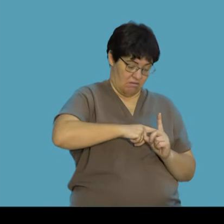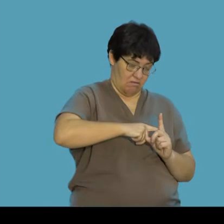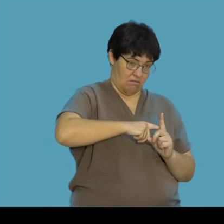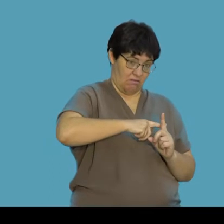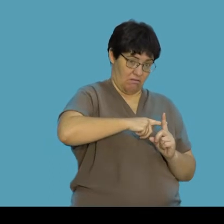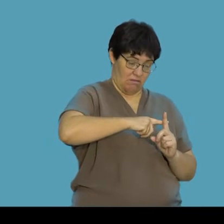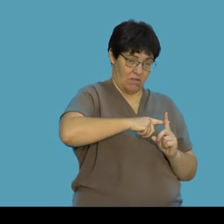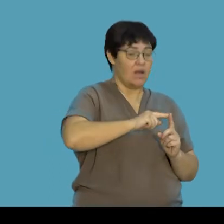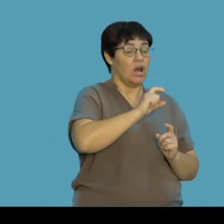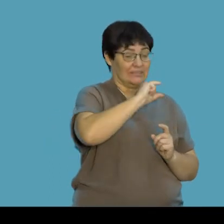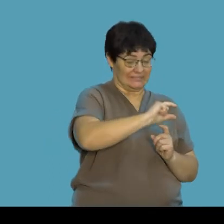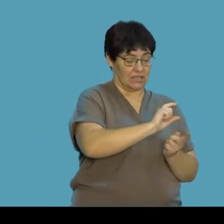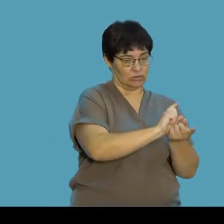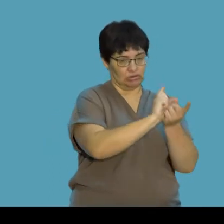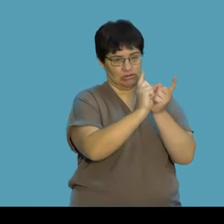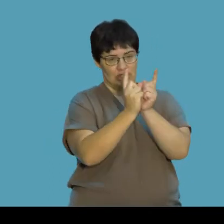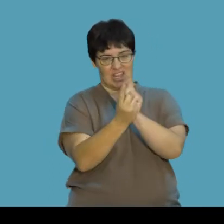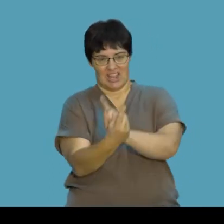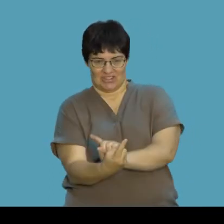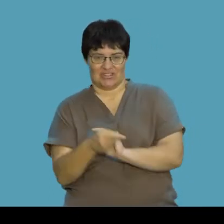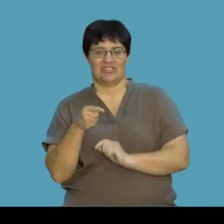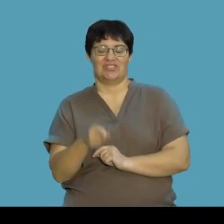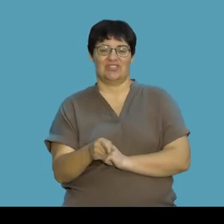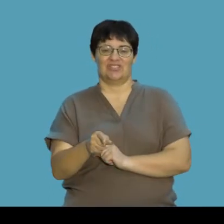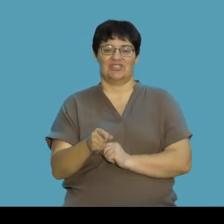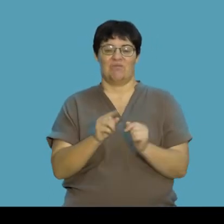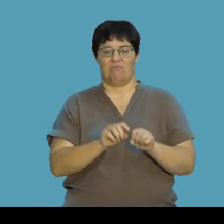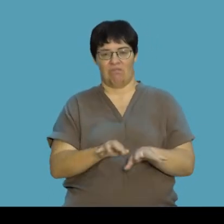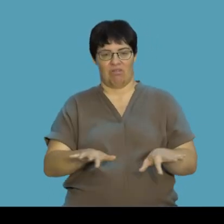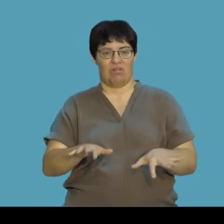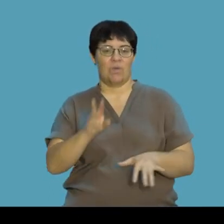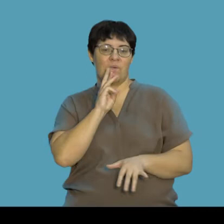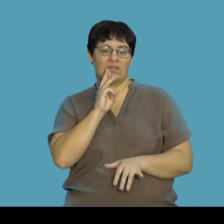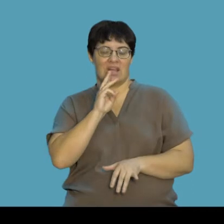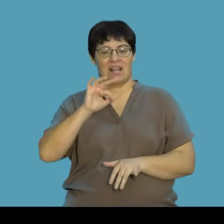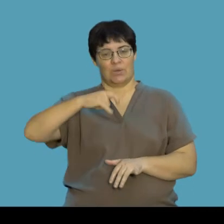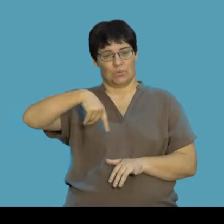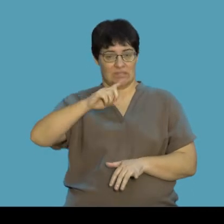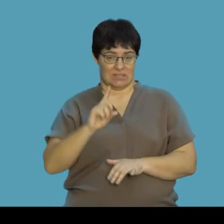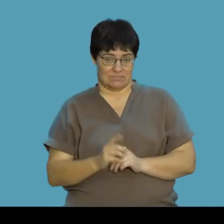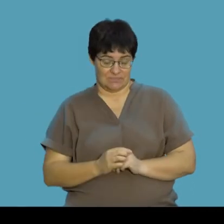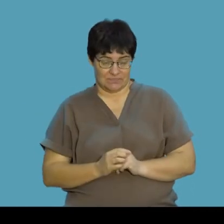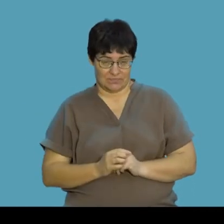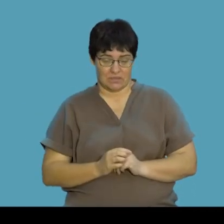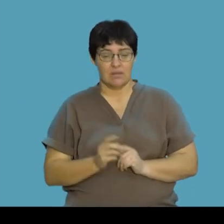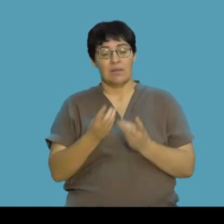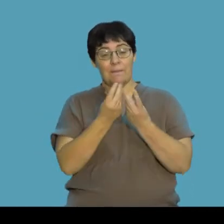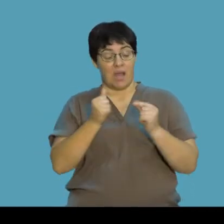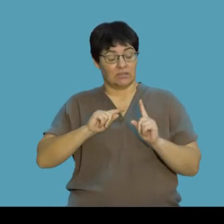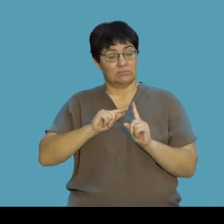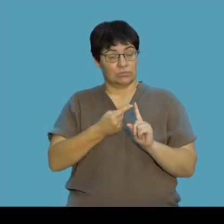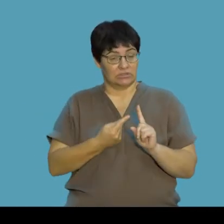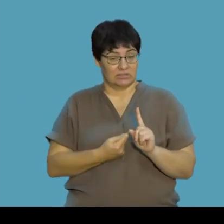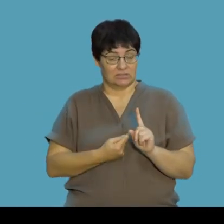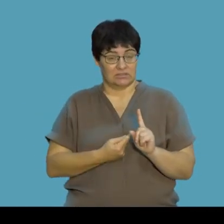temperature, the solid will turn into a liquid. So that's the phase change that is involved in as far as melting. So at the melting point